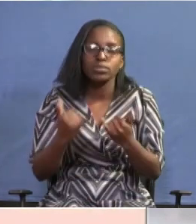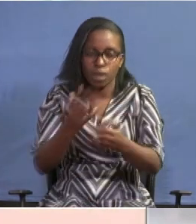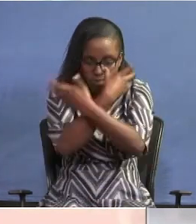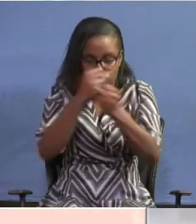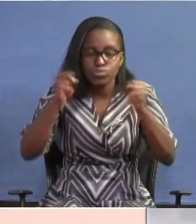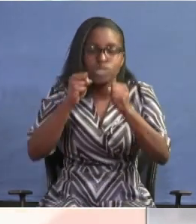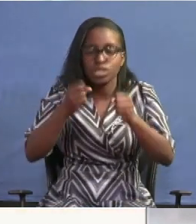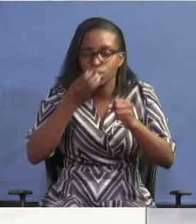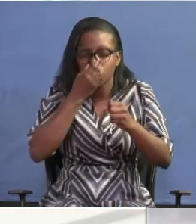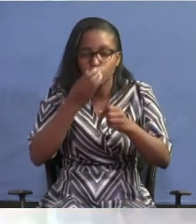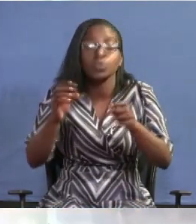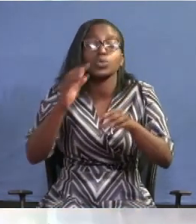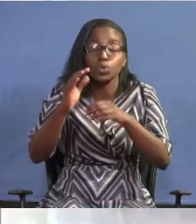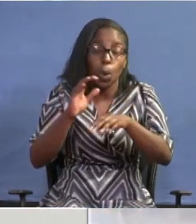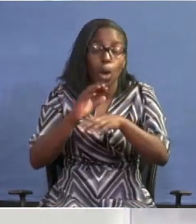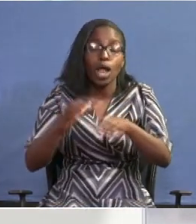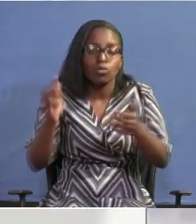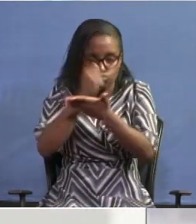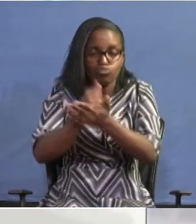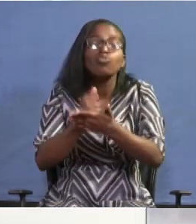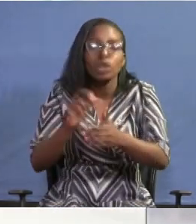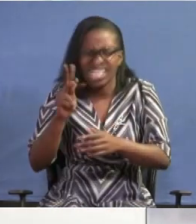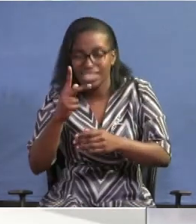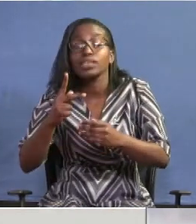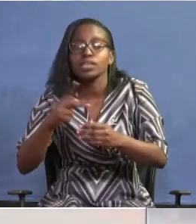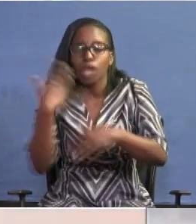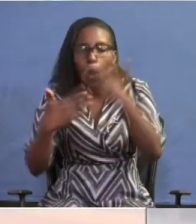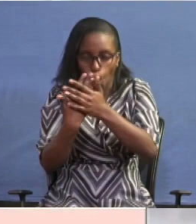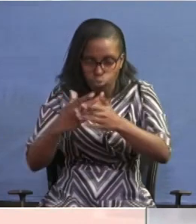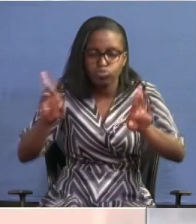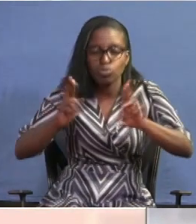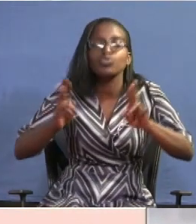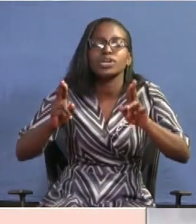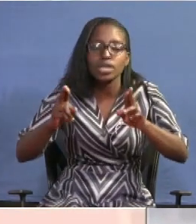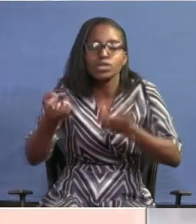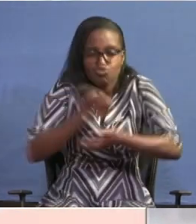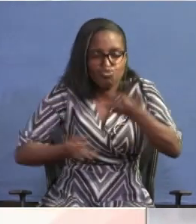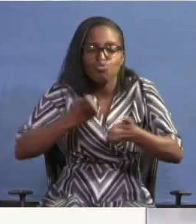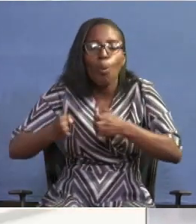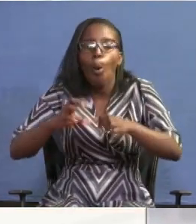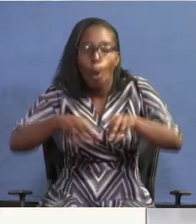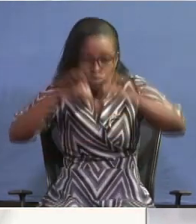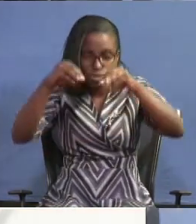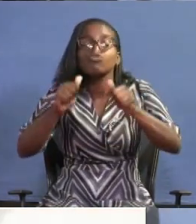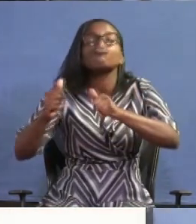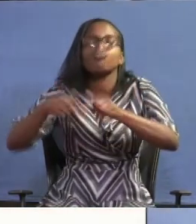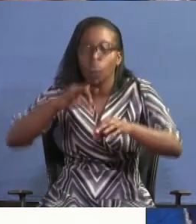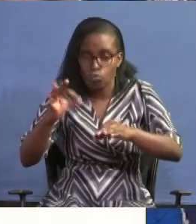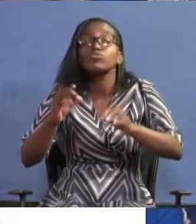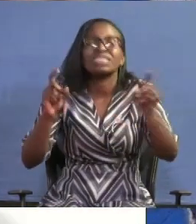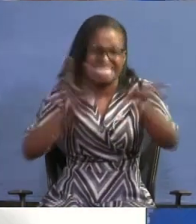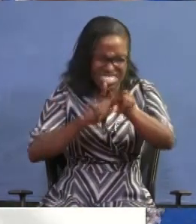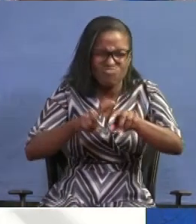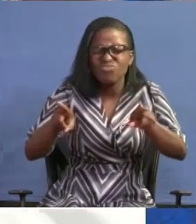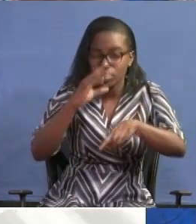President William Ruto has acknowledged that Kenya is now ready for an economic takeoff. This is after the formation of a broad-based government that